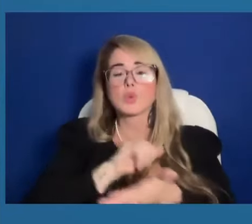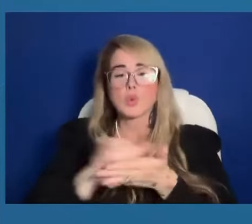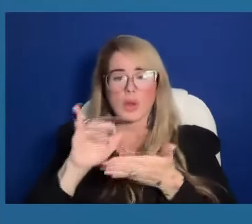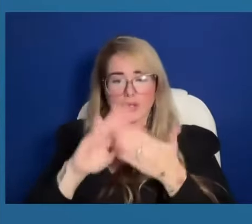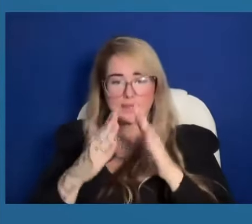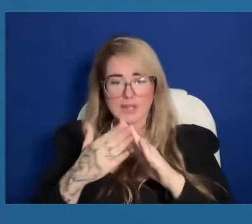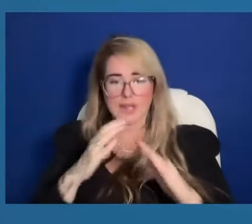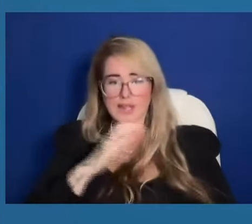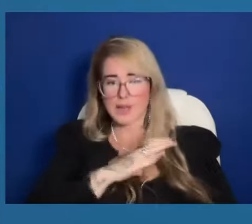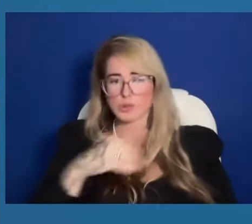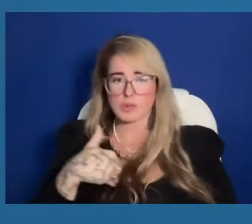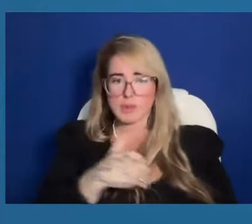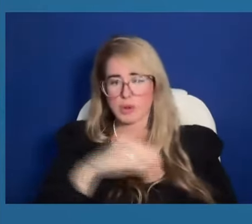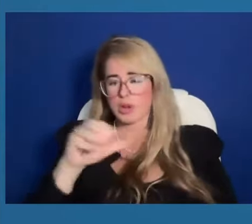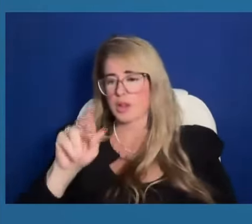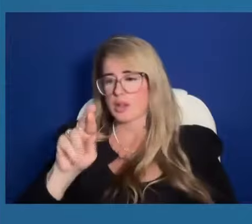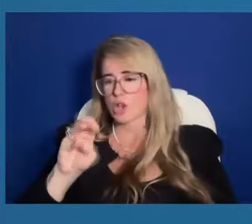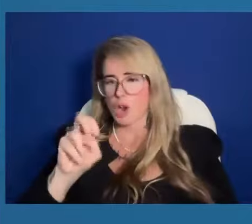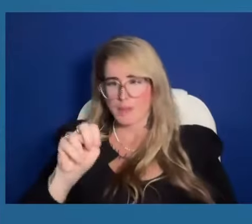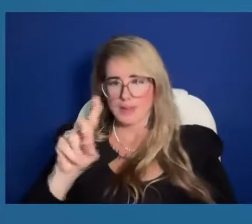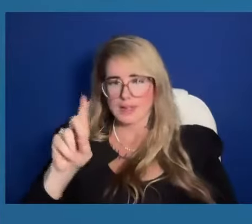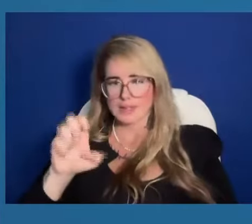member Carmen De La Rosa.